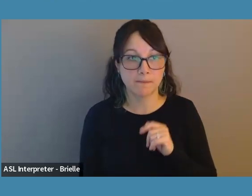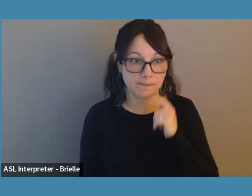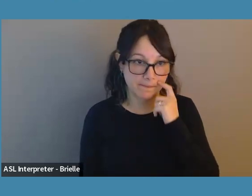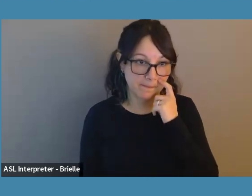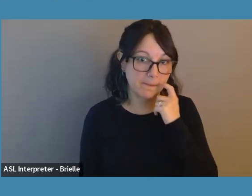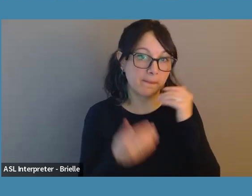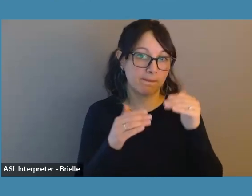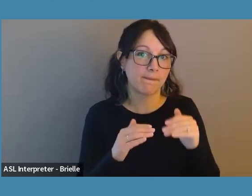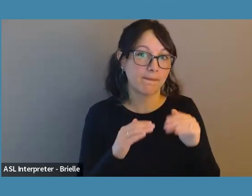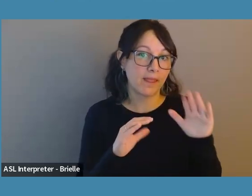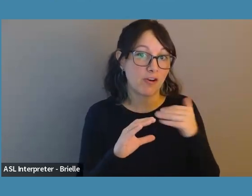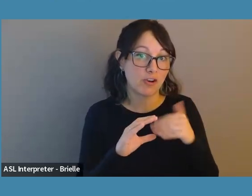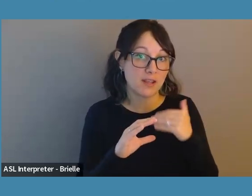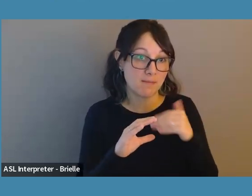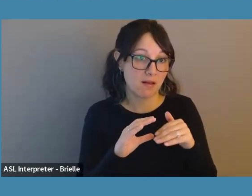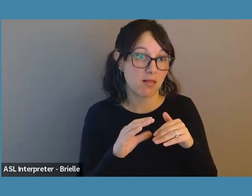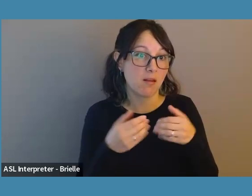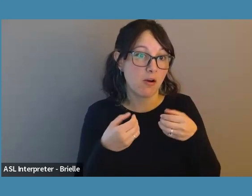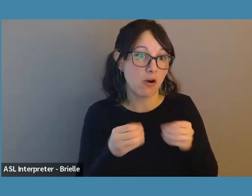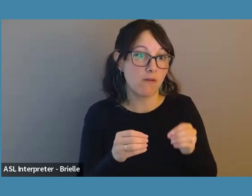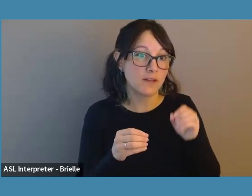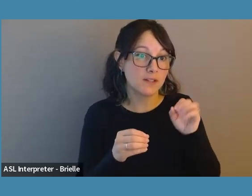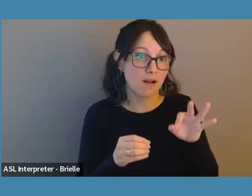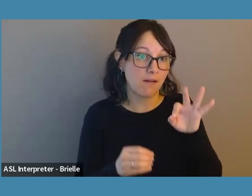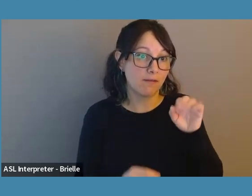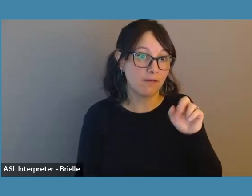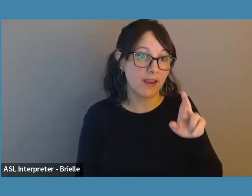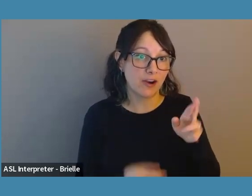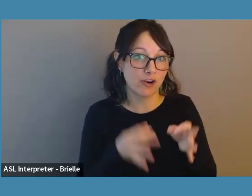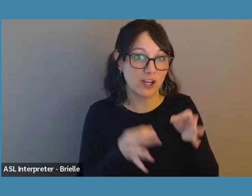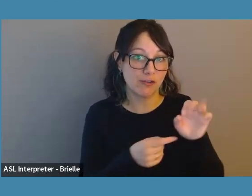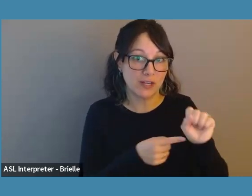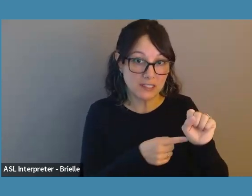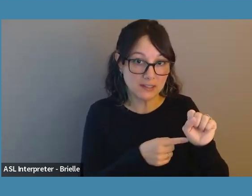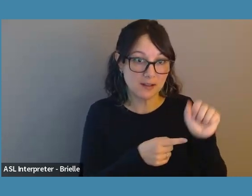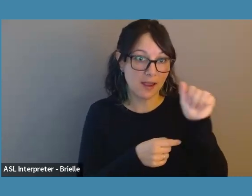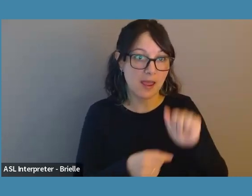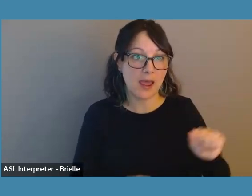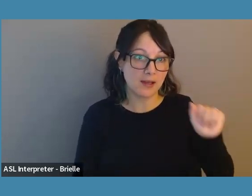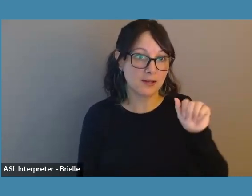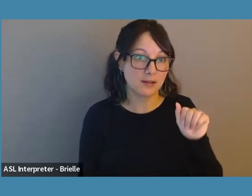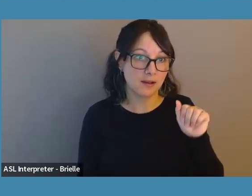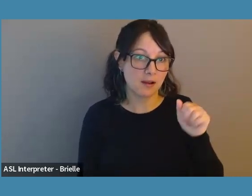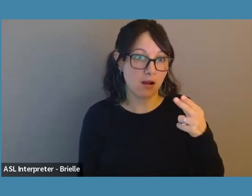850-487-1423. Their email address is Office of Fair Hearings at